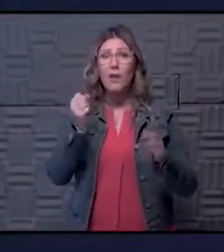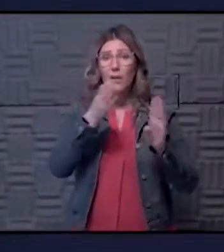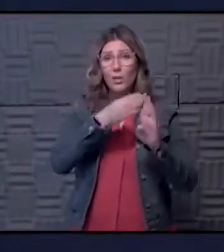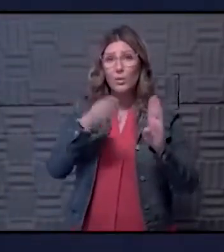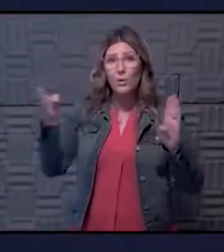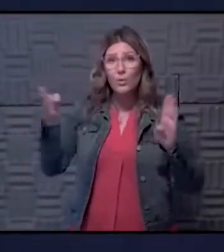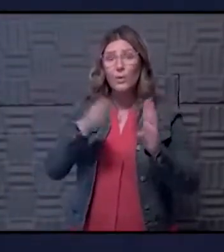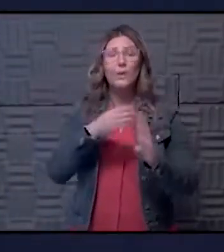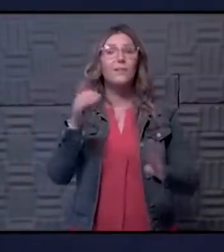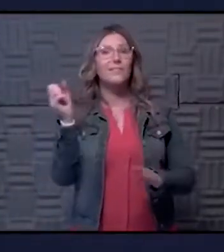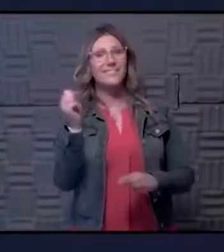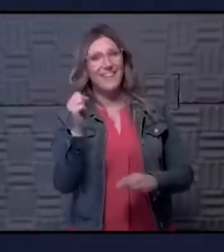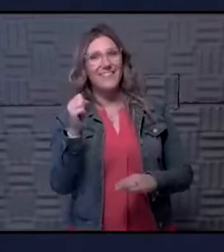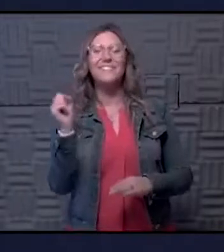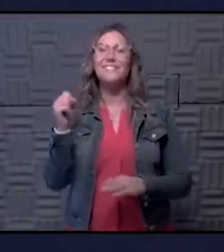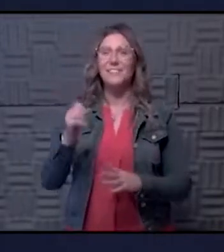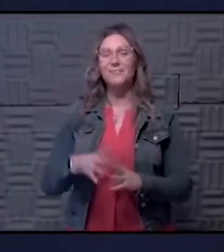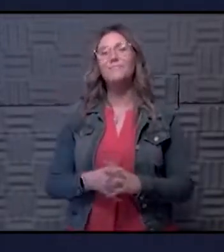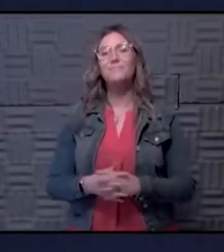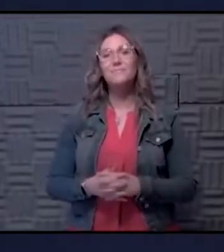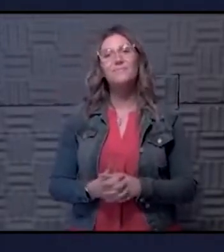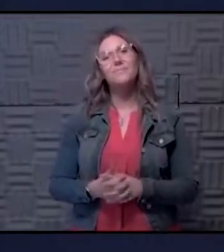yes.